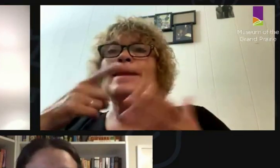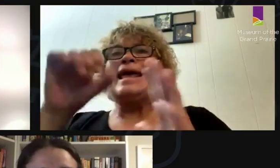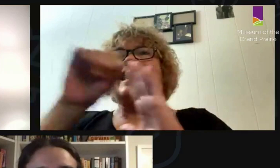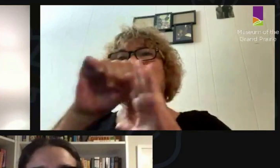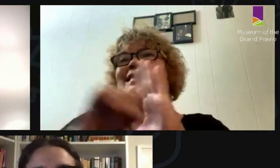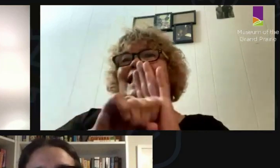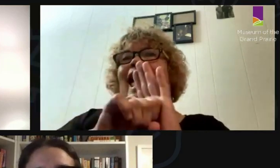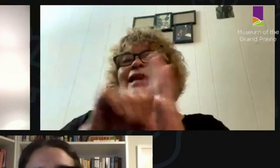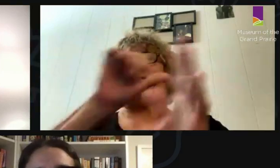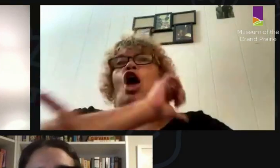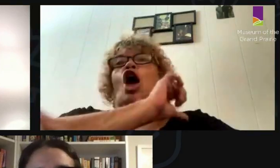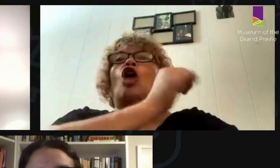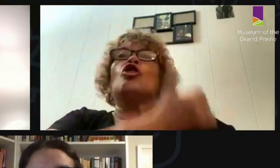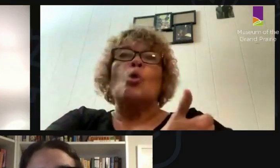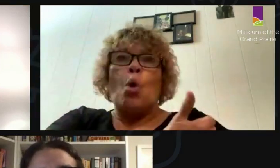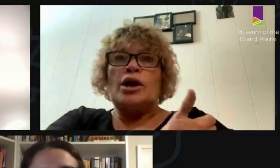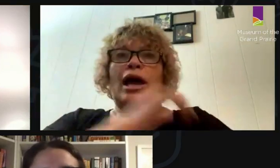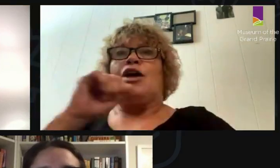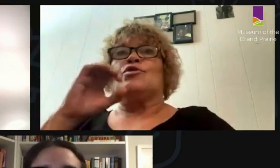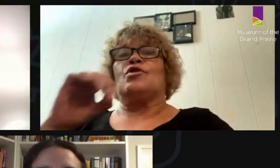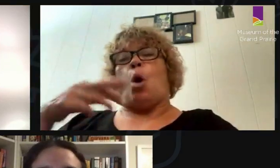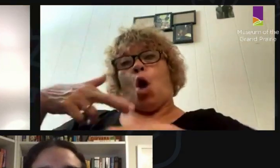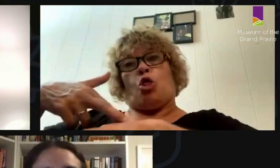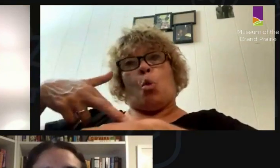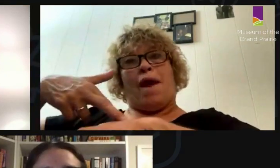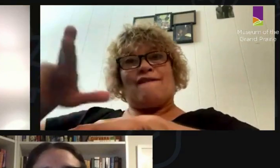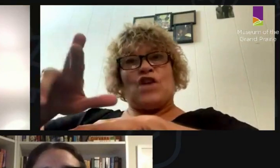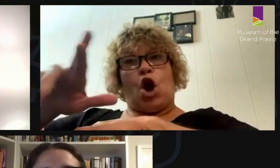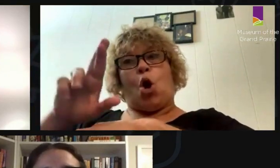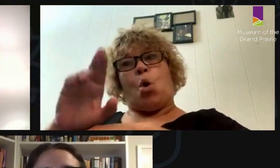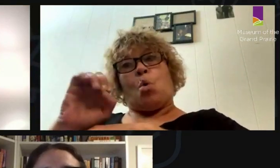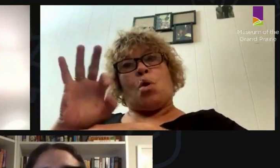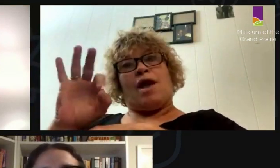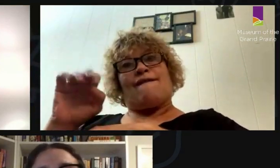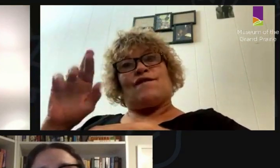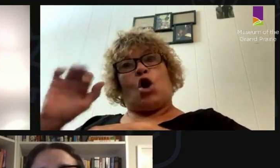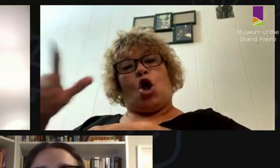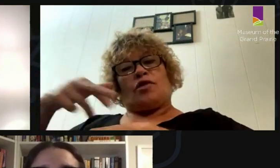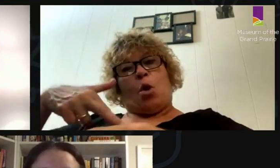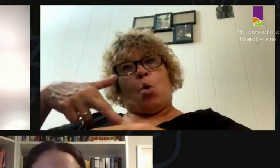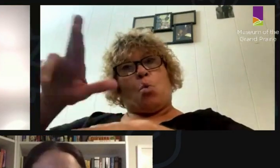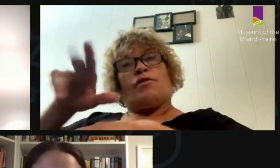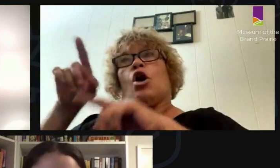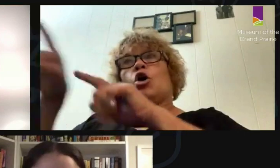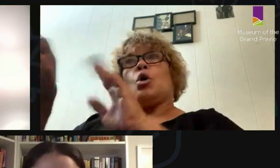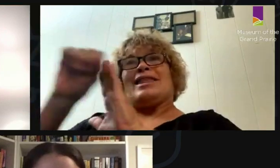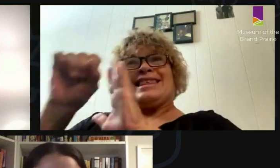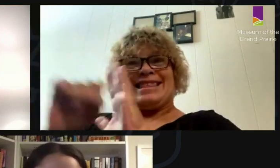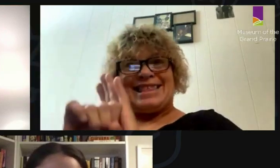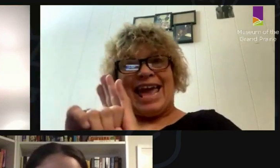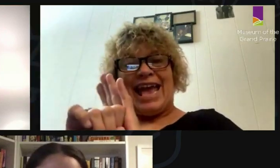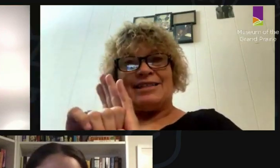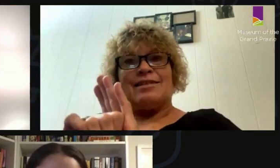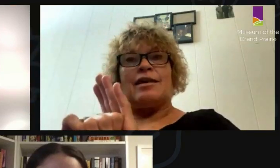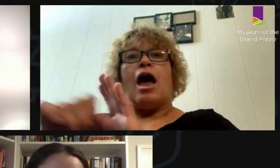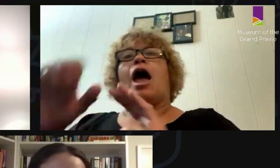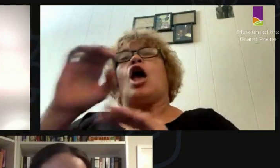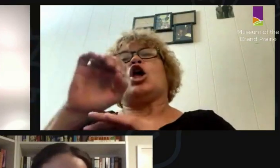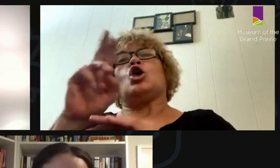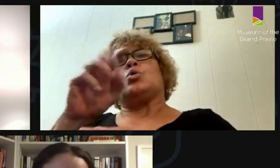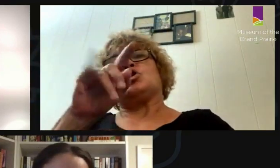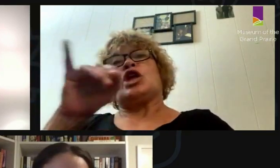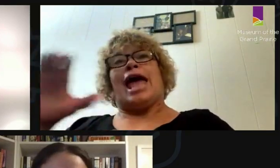authority. And so these referrals would go to the state eugenics board, which